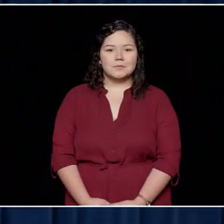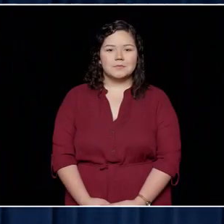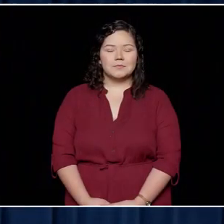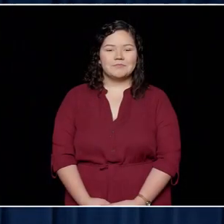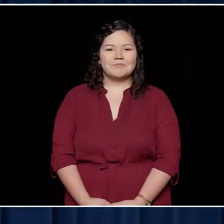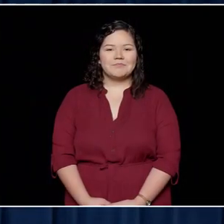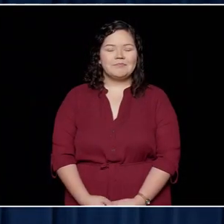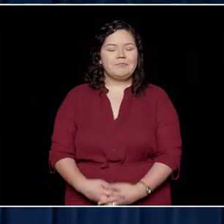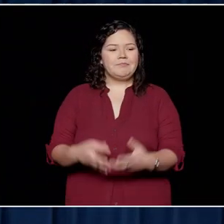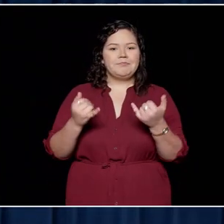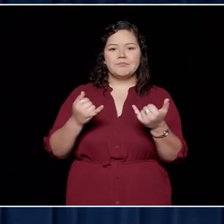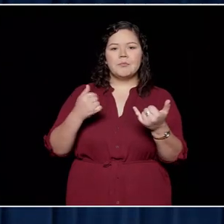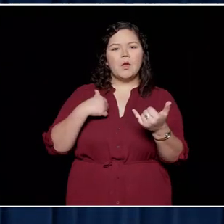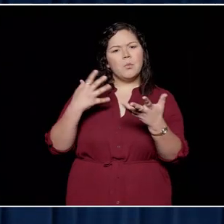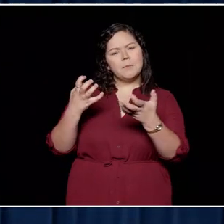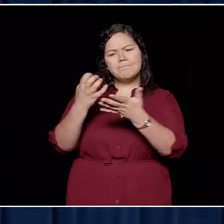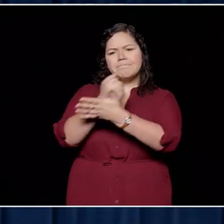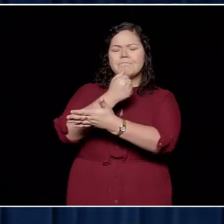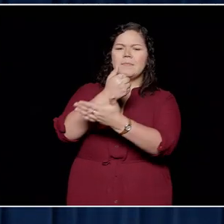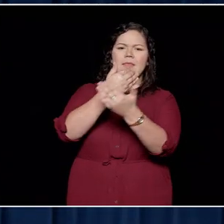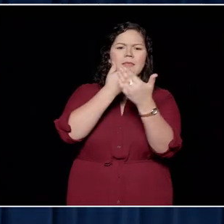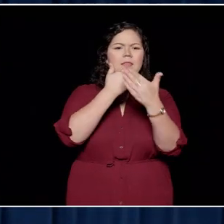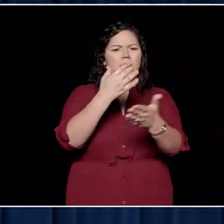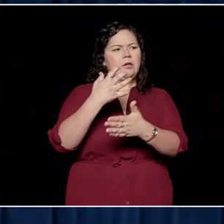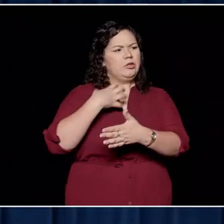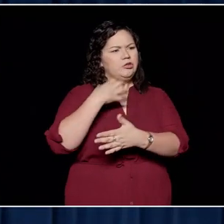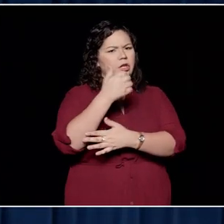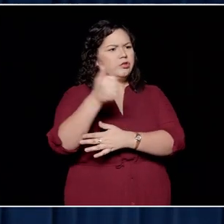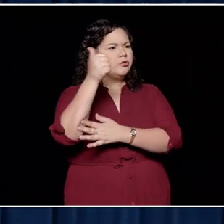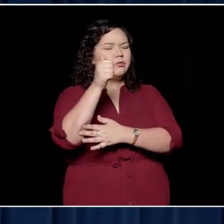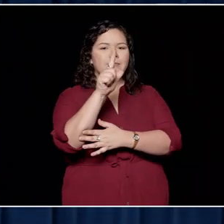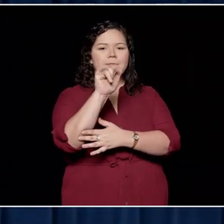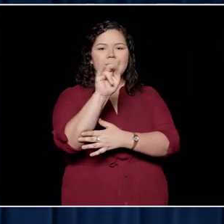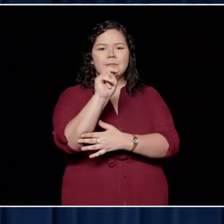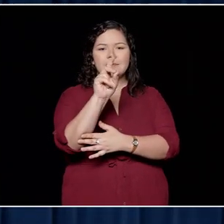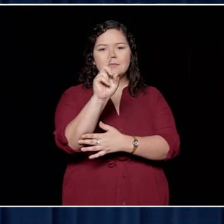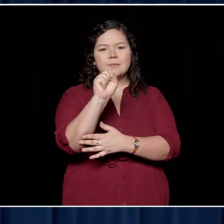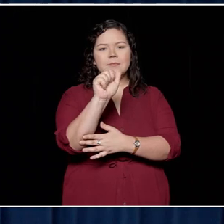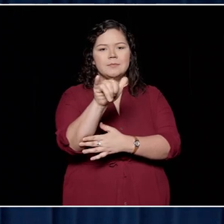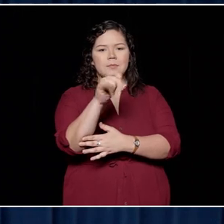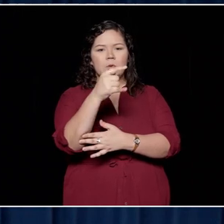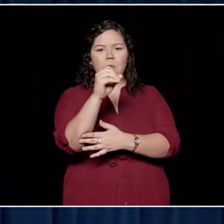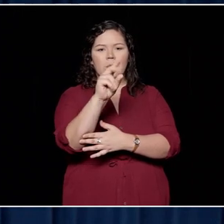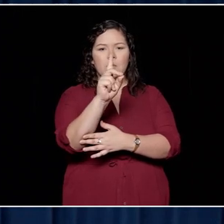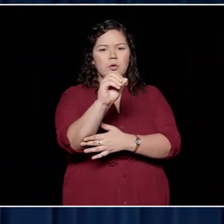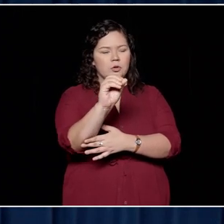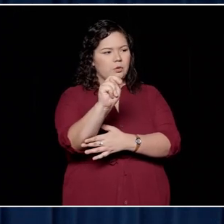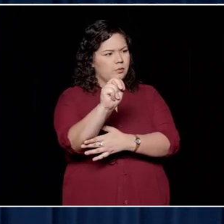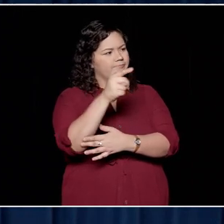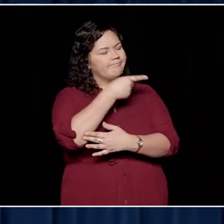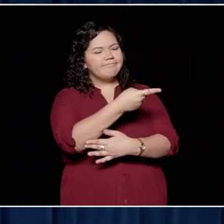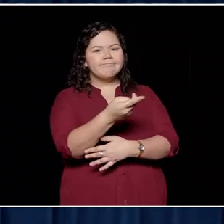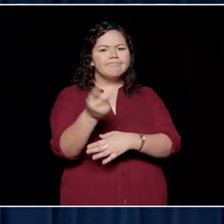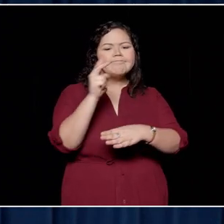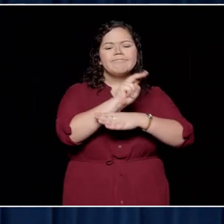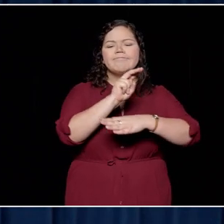I would like to take this opportunity to thank our Chancellor, Lindsay Gordon, for presiding over today's